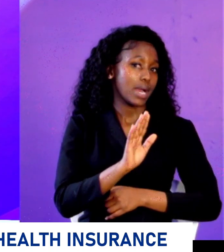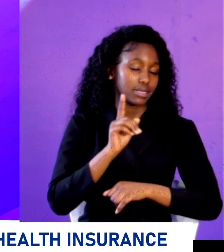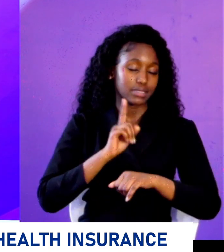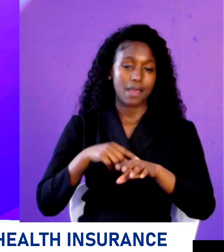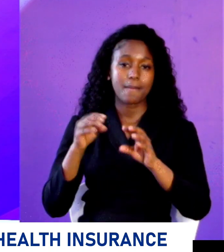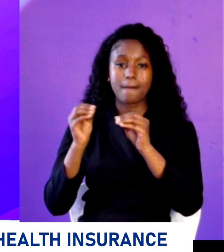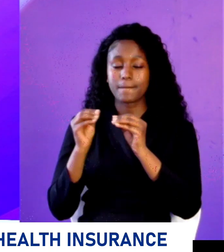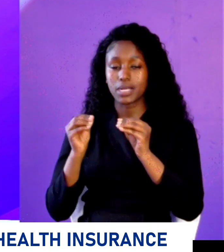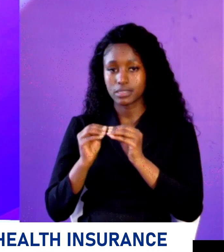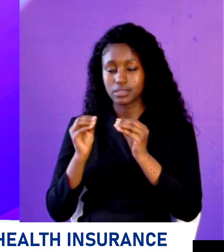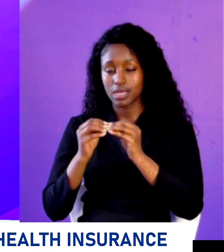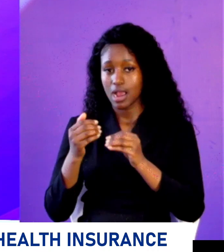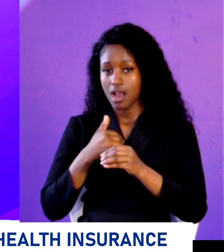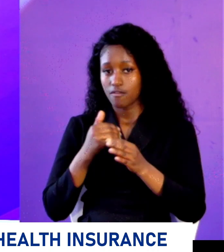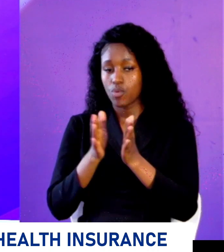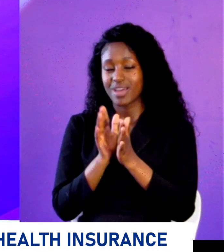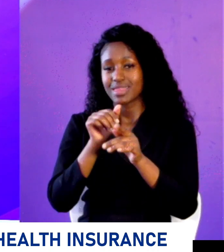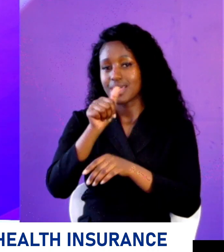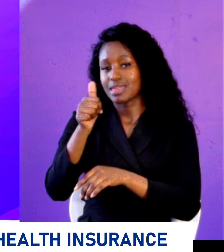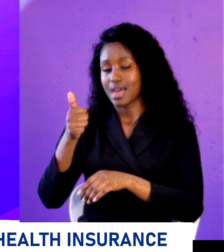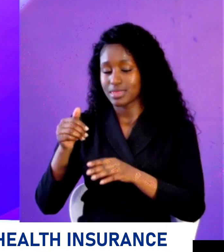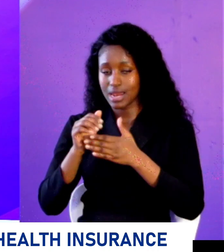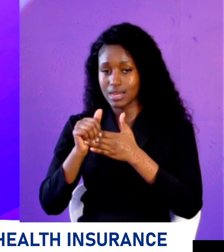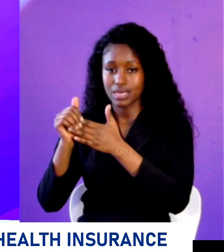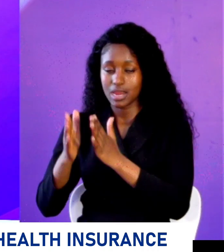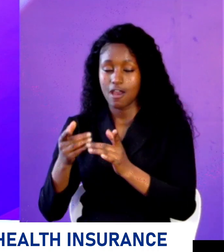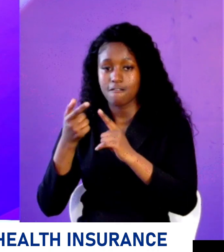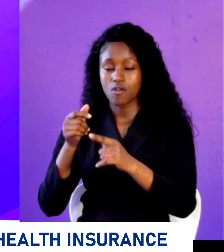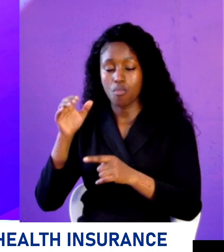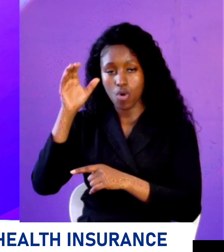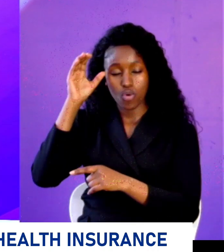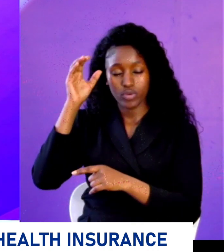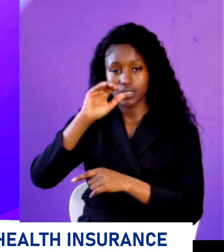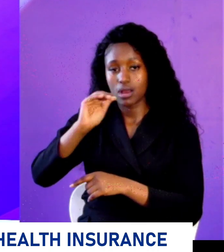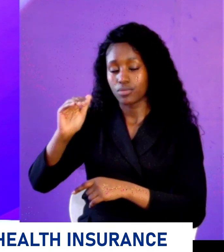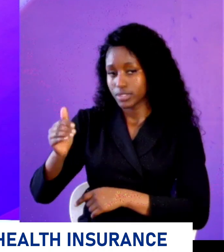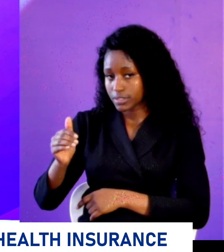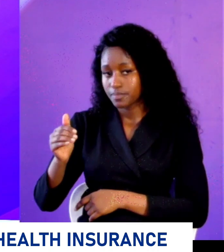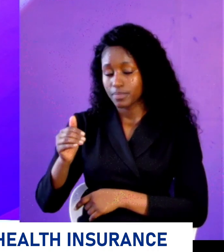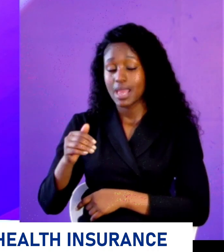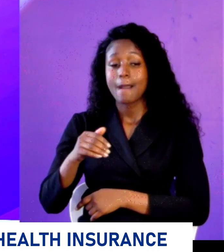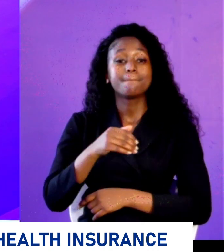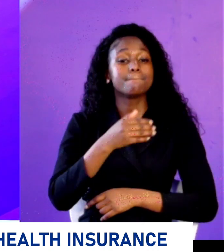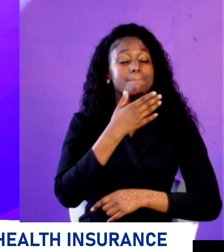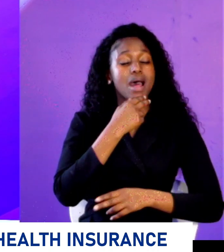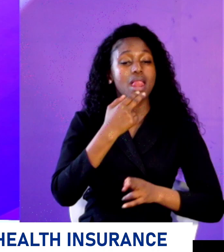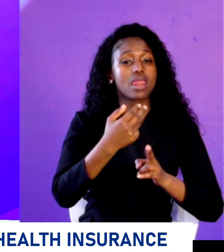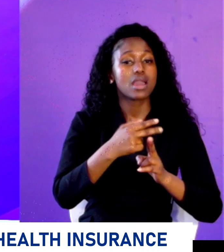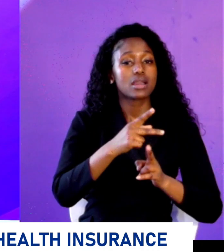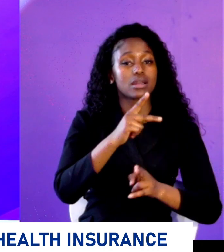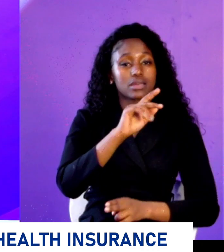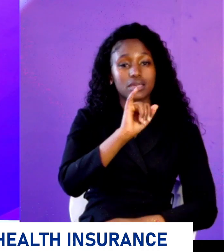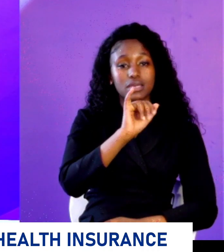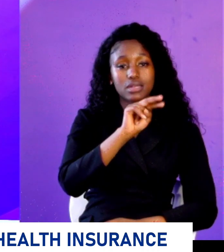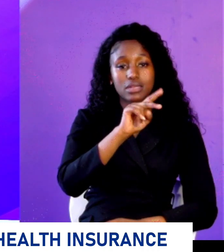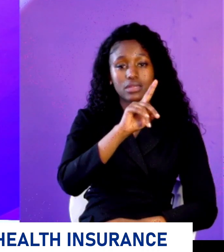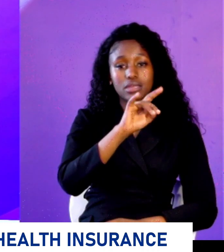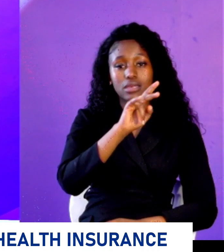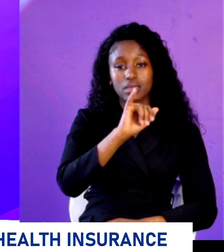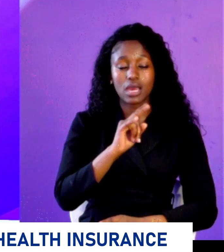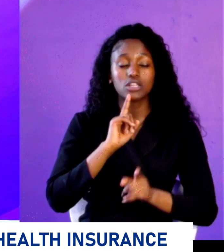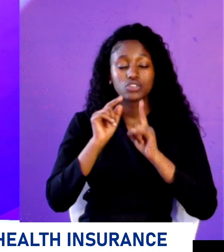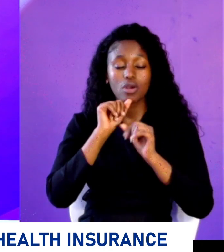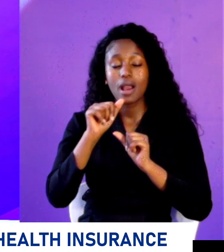during a meeting with leaders from coast counties, Kindiki expressed optimism that